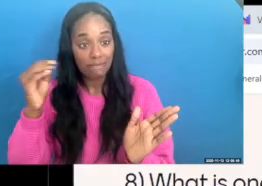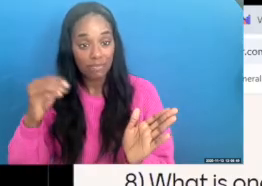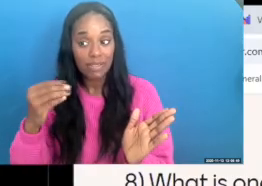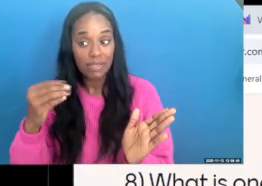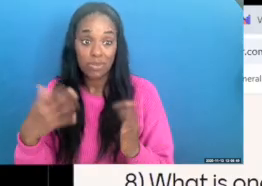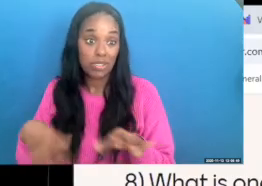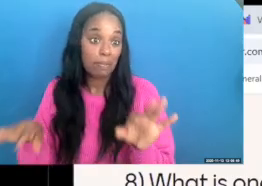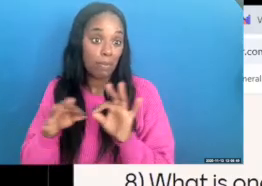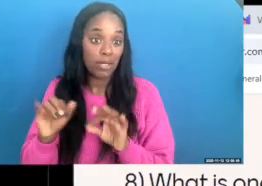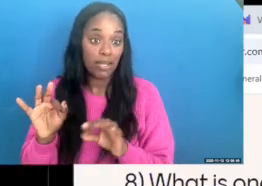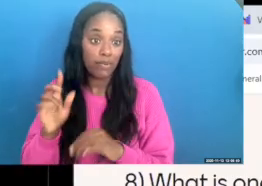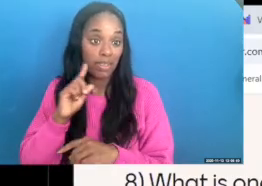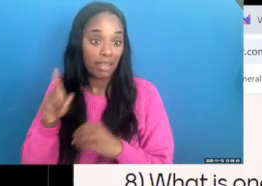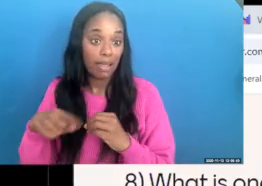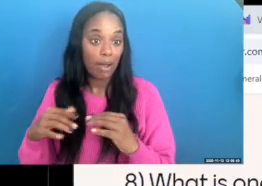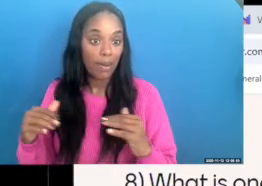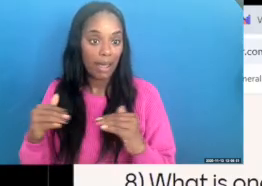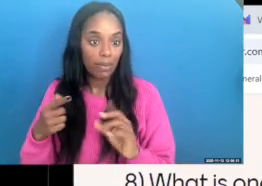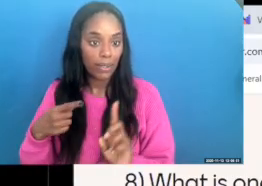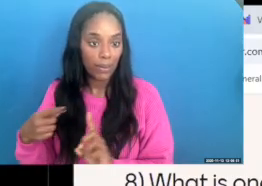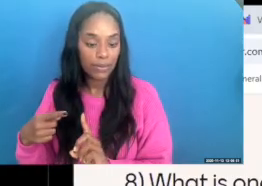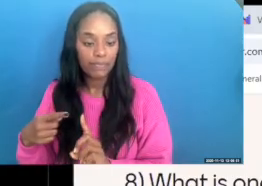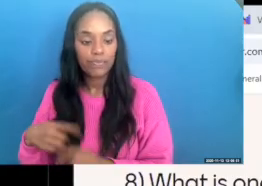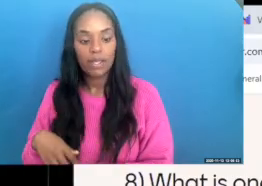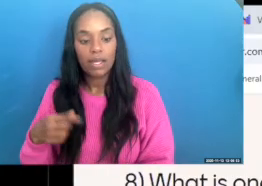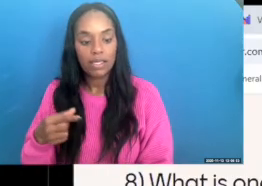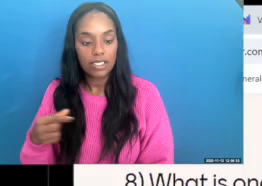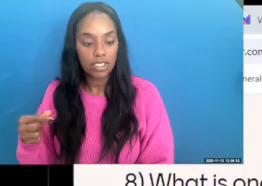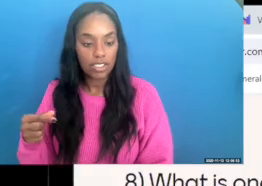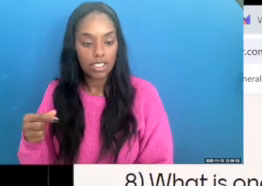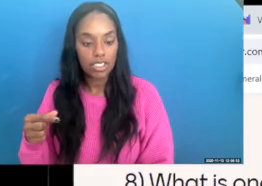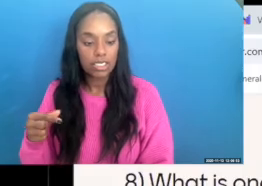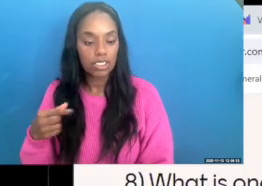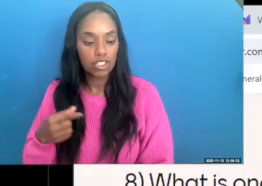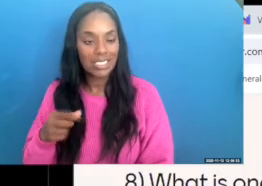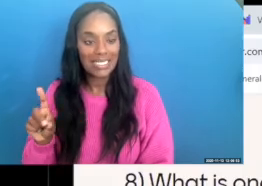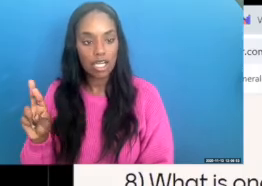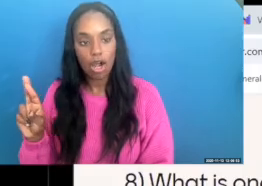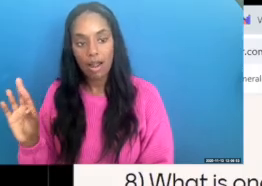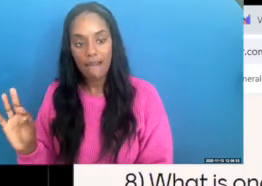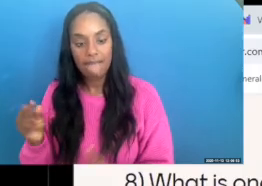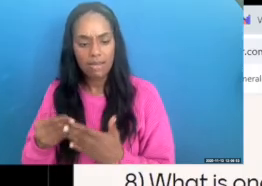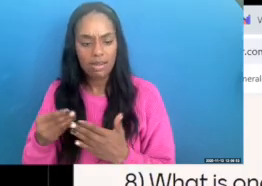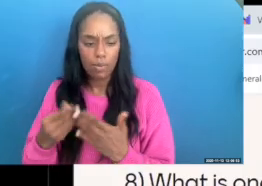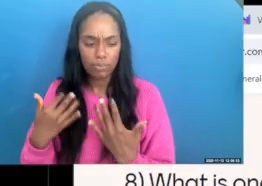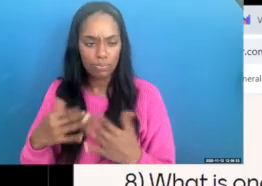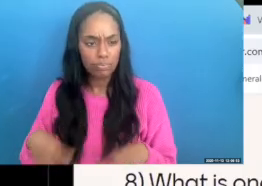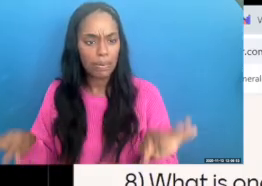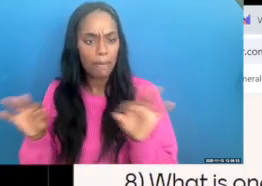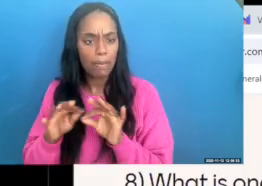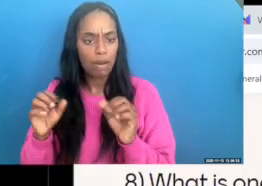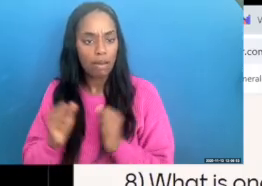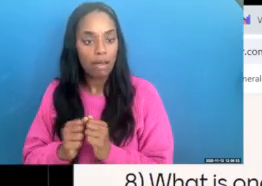develop community-led, tailored solutions that give communities a voice, which I think is very important if we're thinking about equity